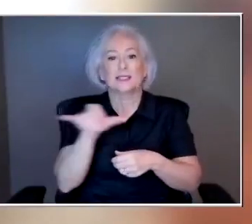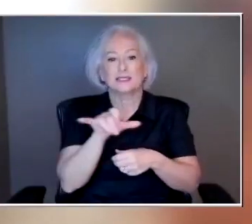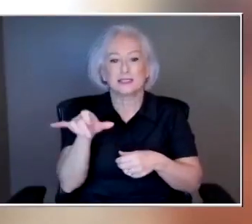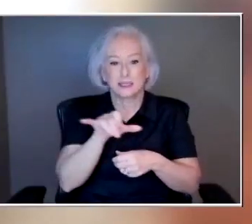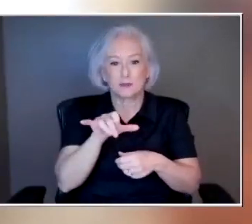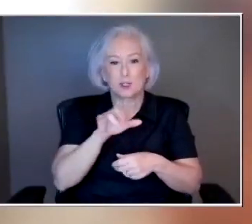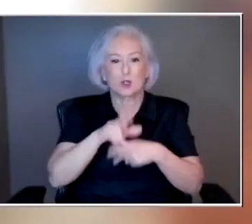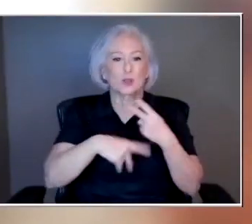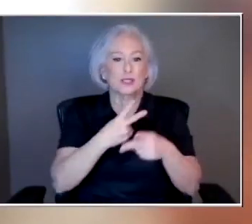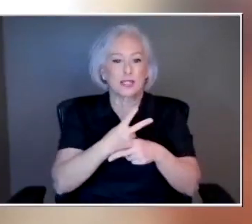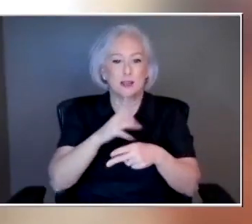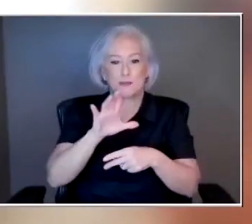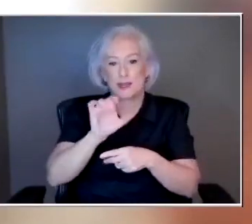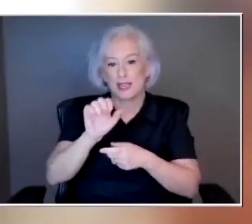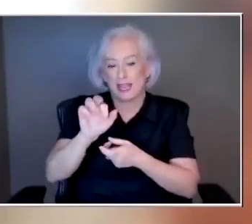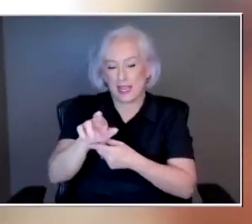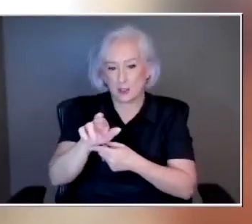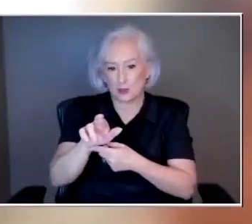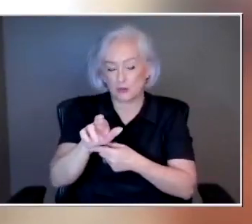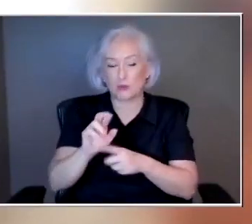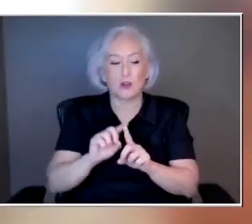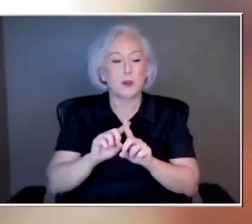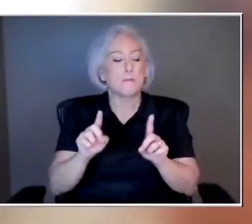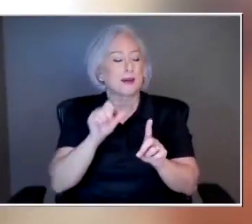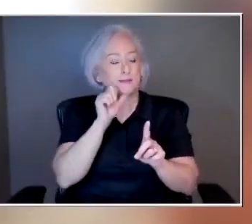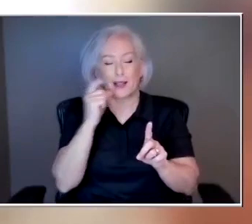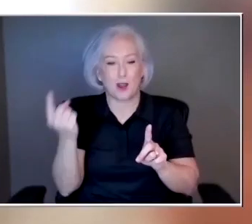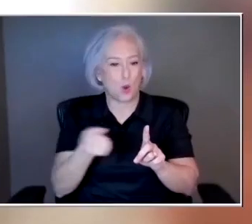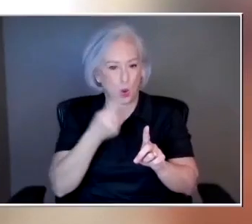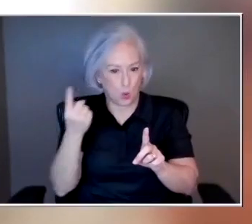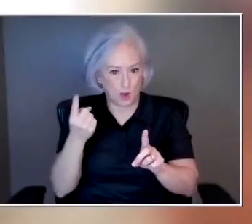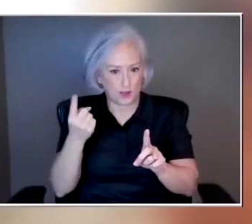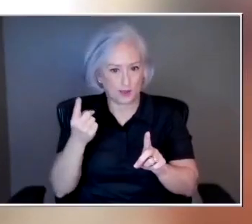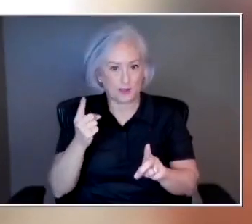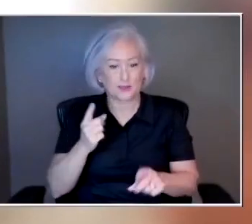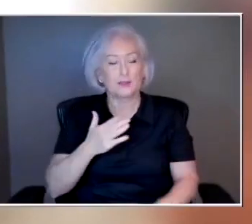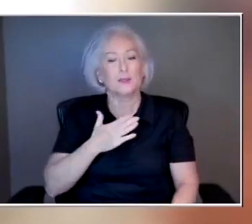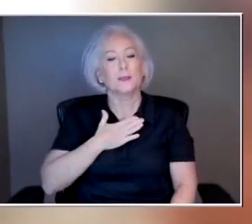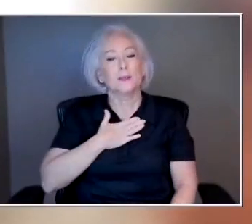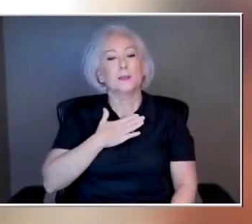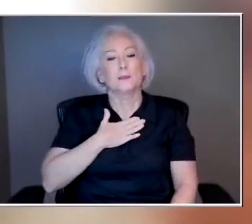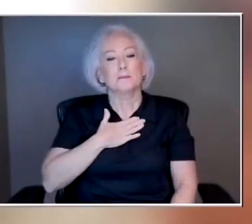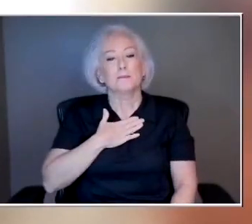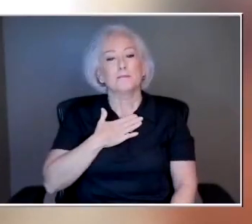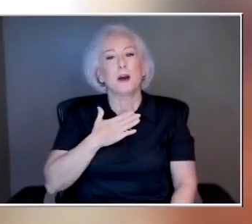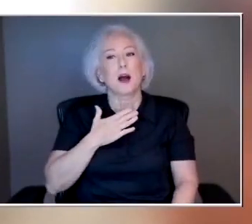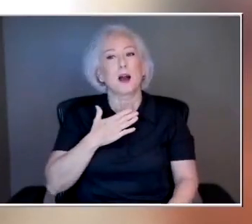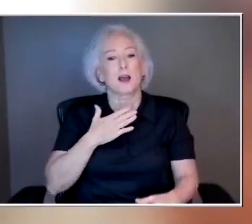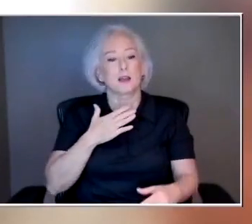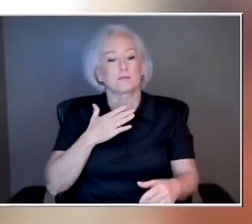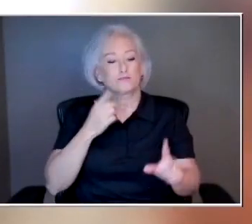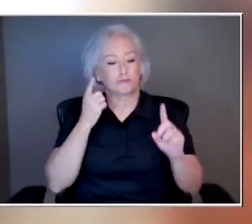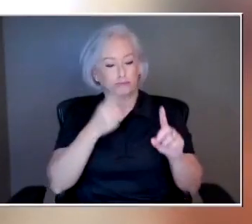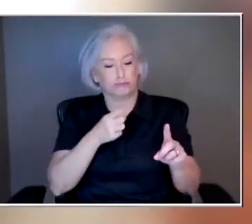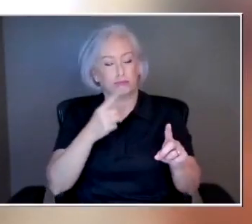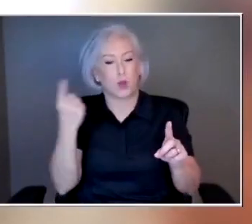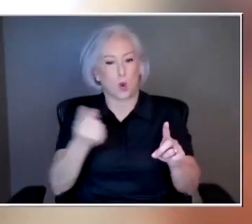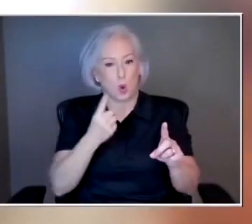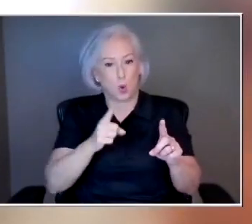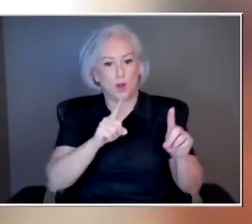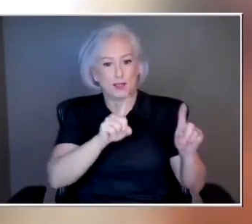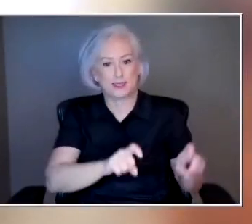types of cancers, but that is not always the case. So our practice is always to test each separate, if they're separate